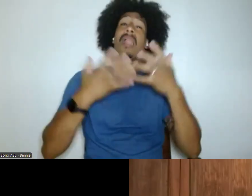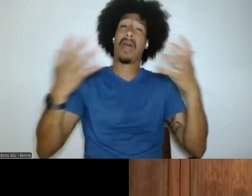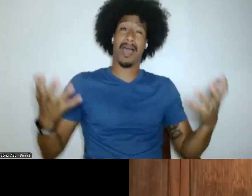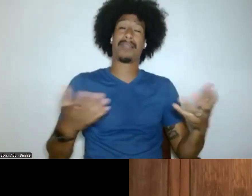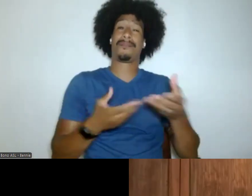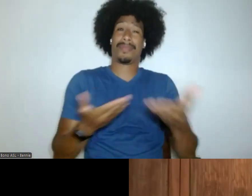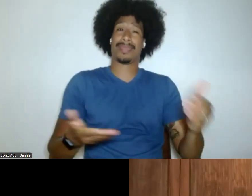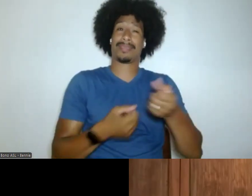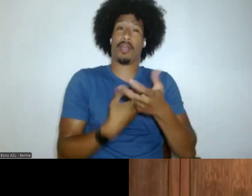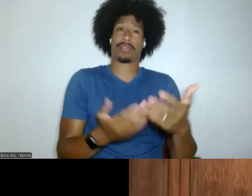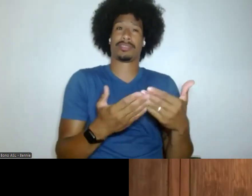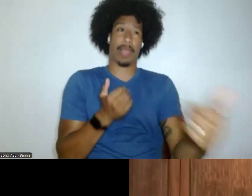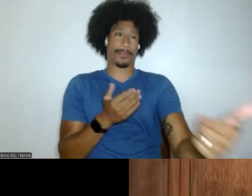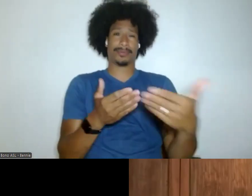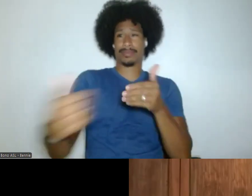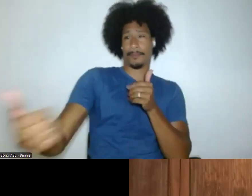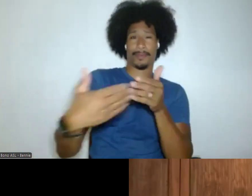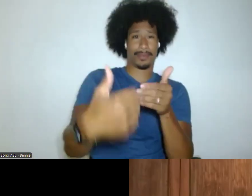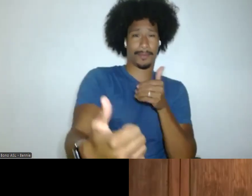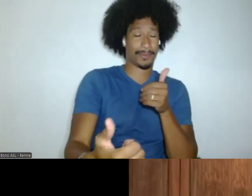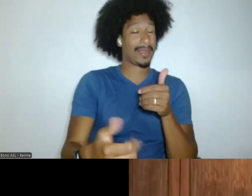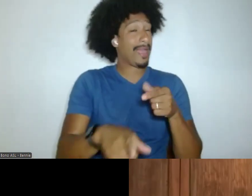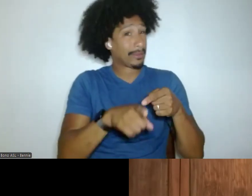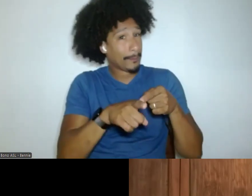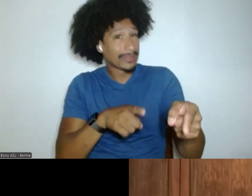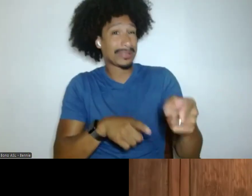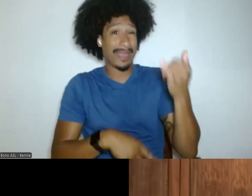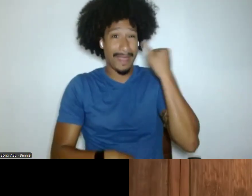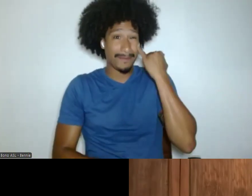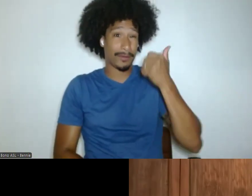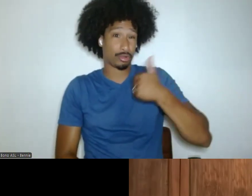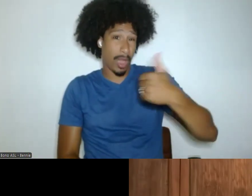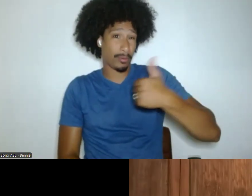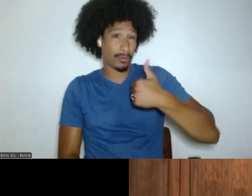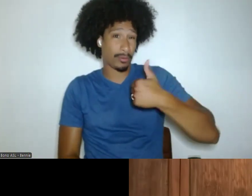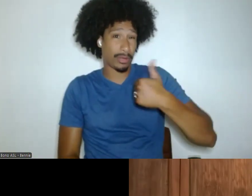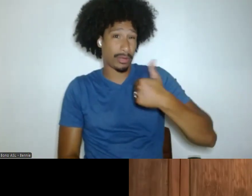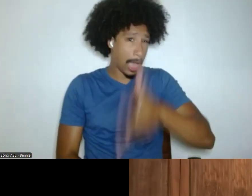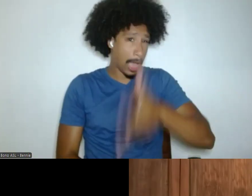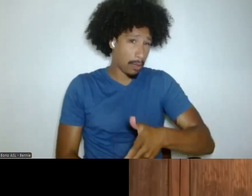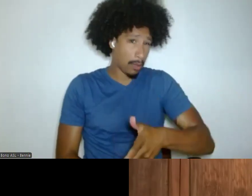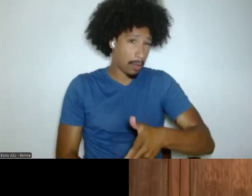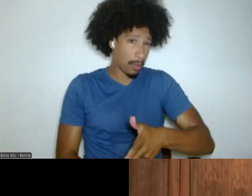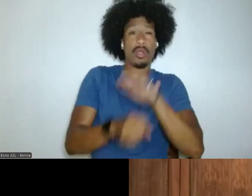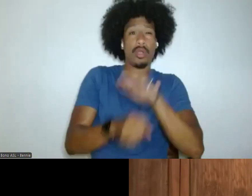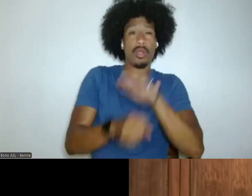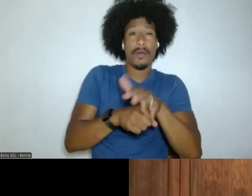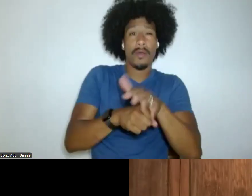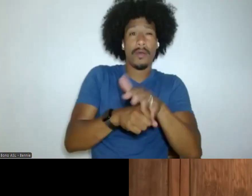places that don't have very good transportation, frankly, or good infrastructure, where we are